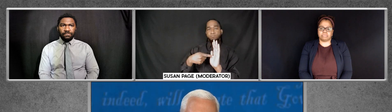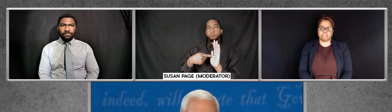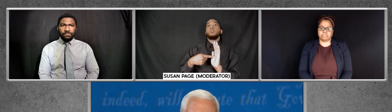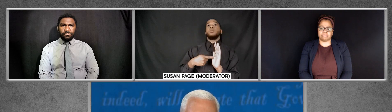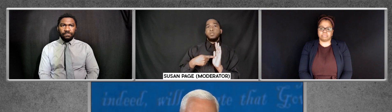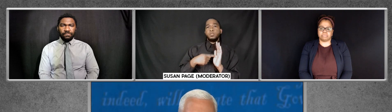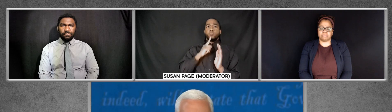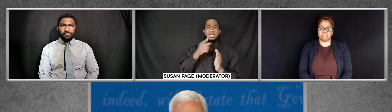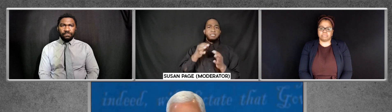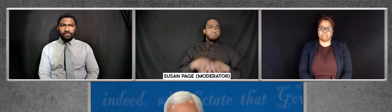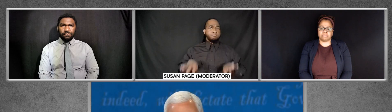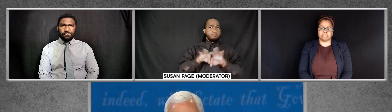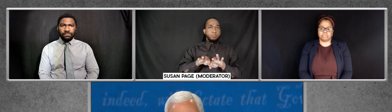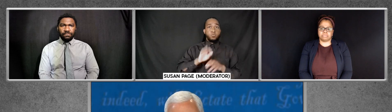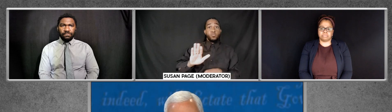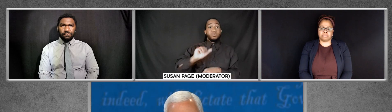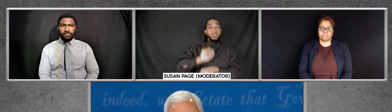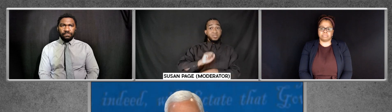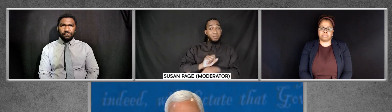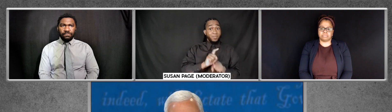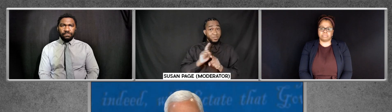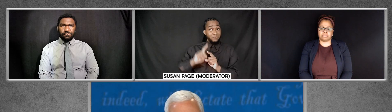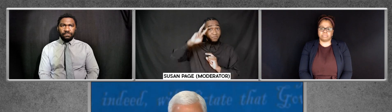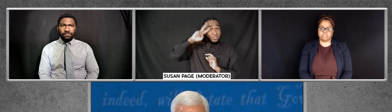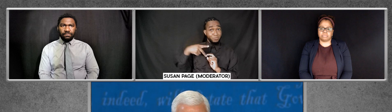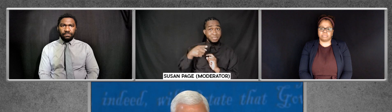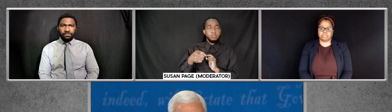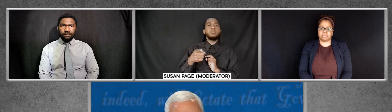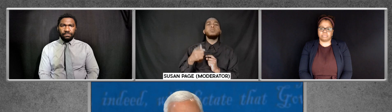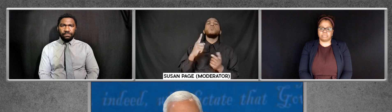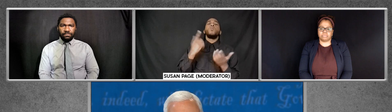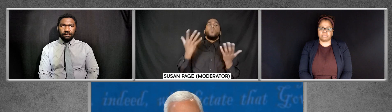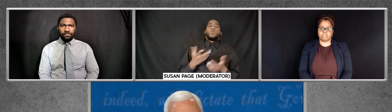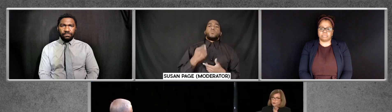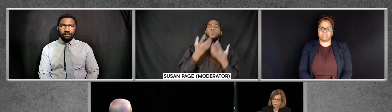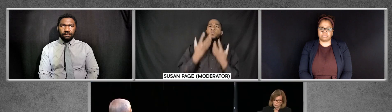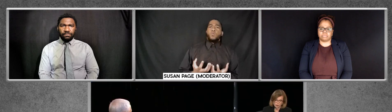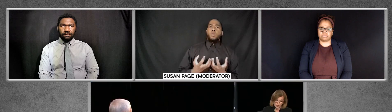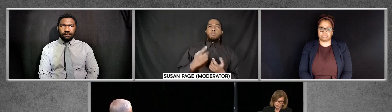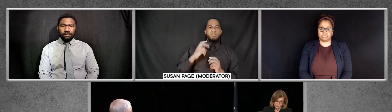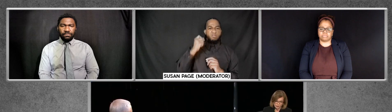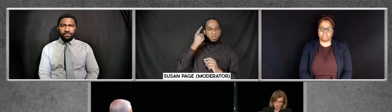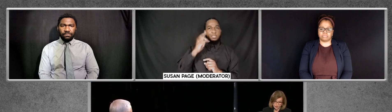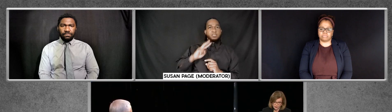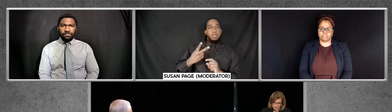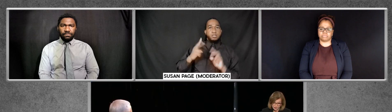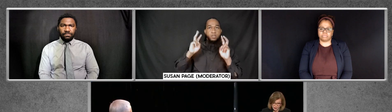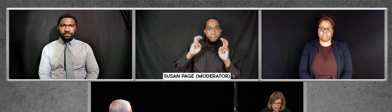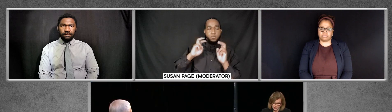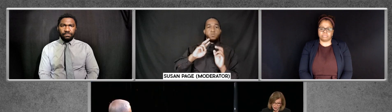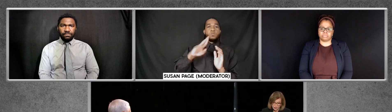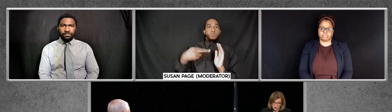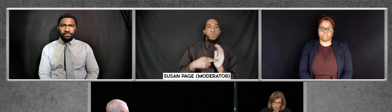that you hold and that you are seeking. That's our second topic tonight. It's the role of the vice